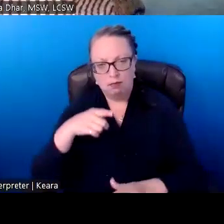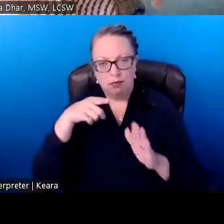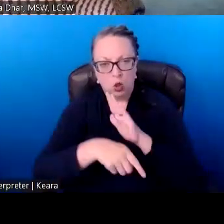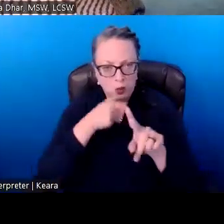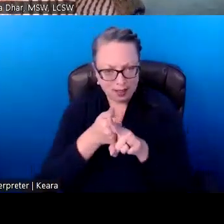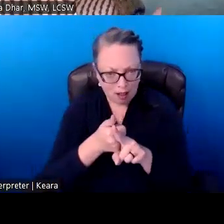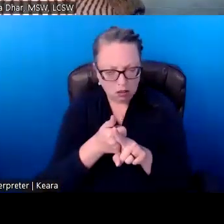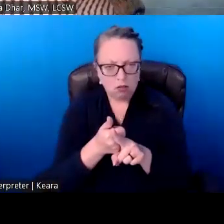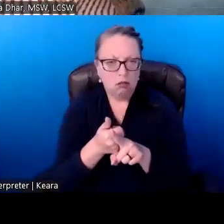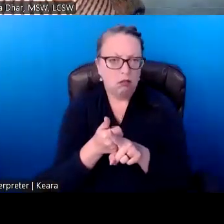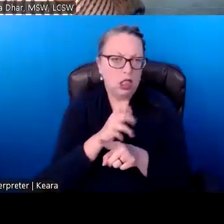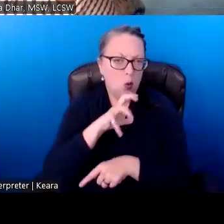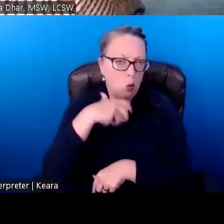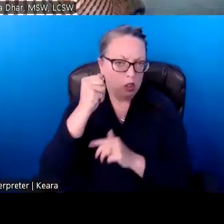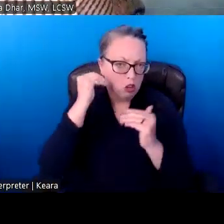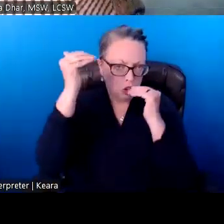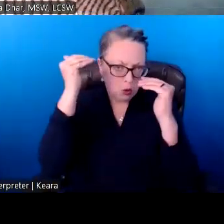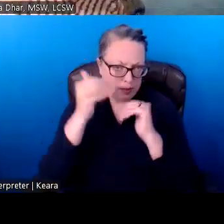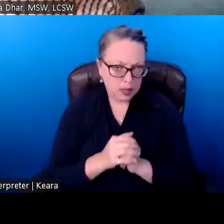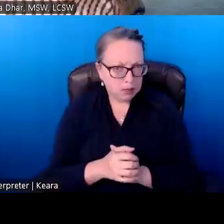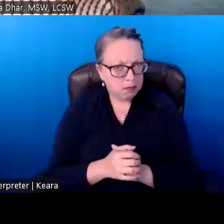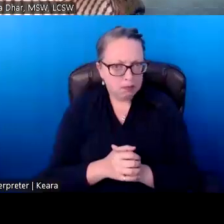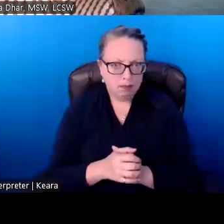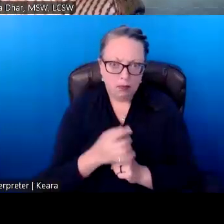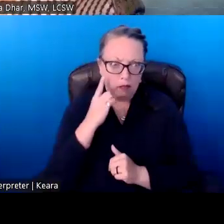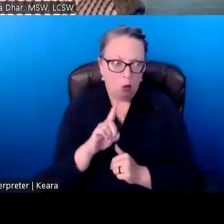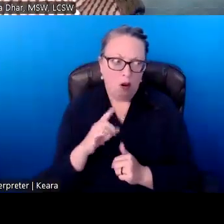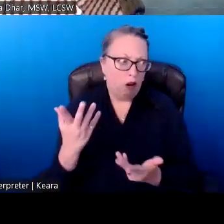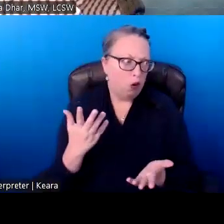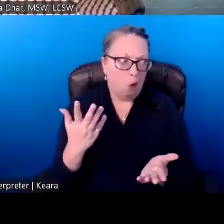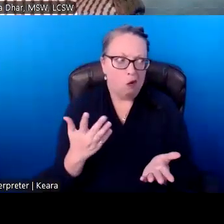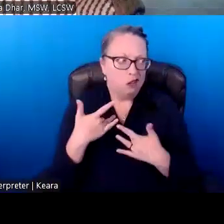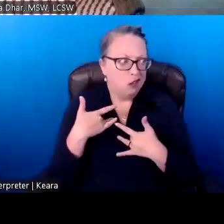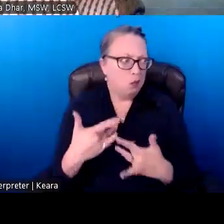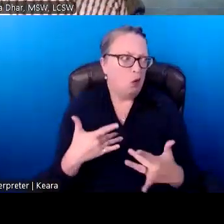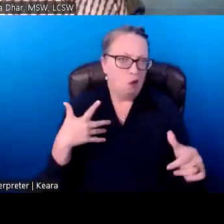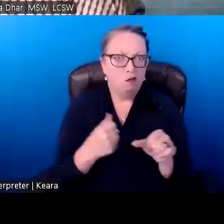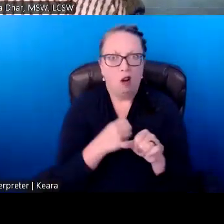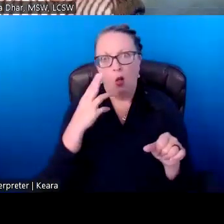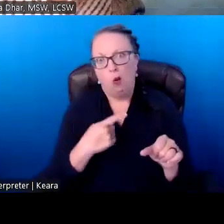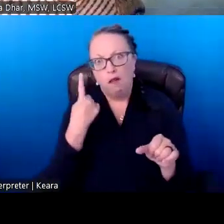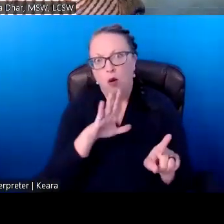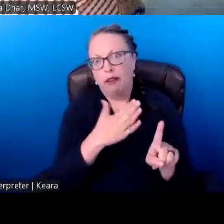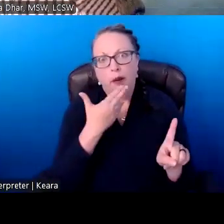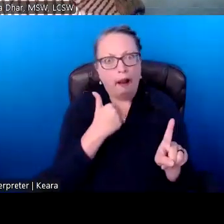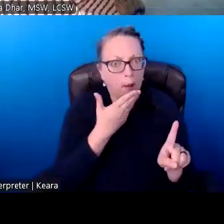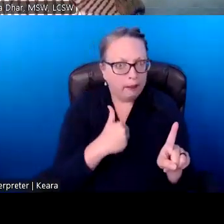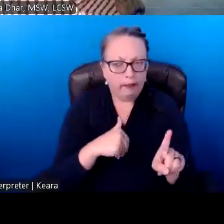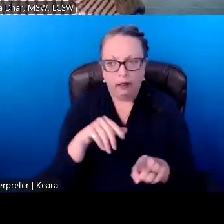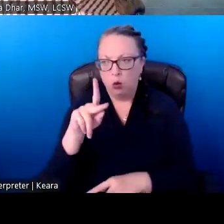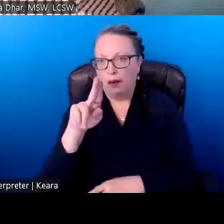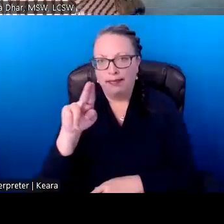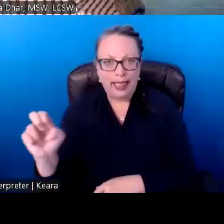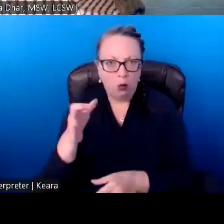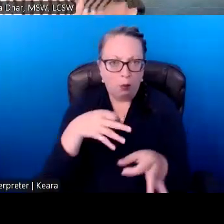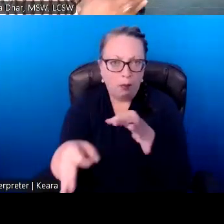for maybe a routine follow-up visit for their diabetes or hypertension or their knee replacement?